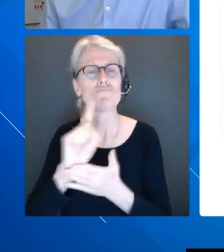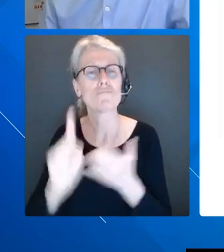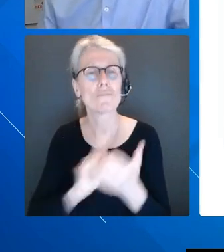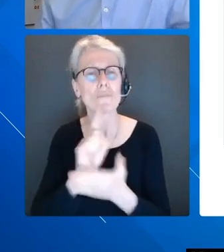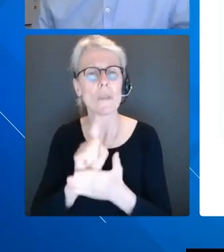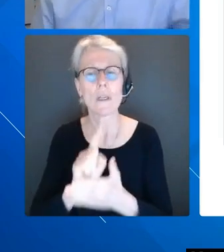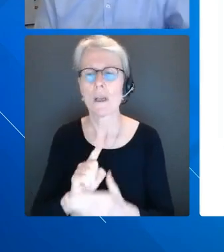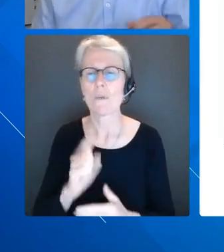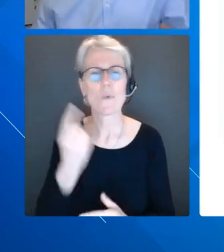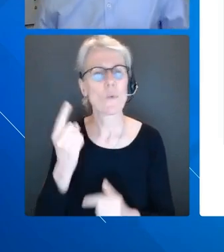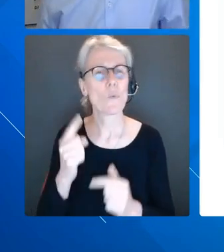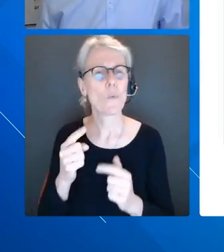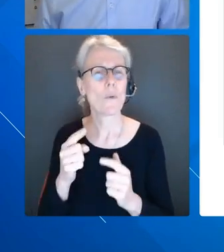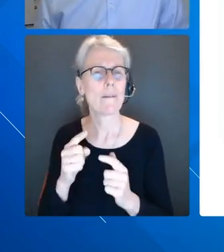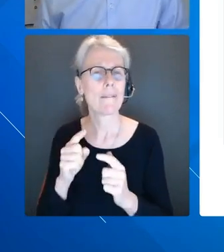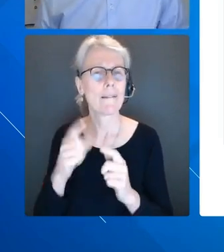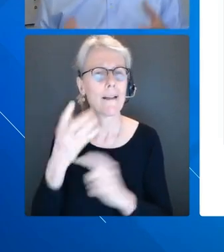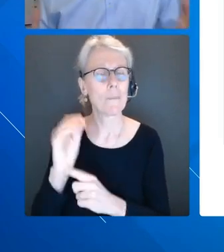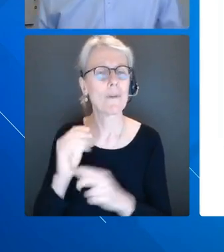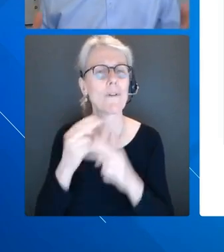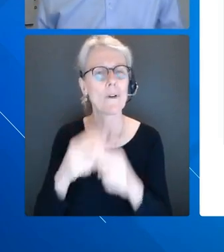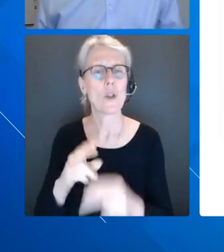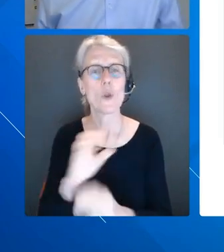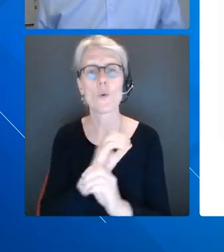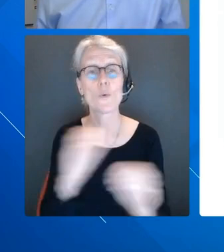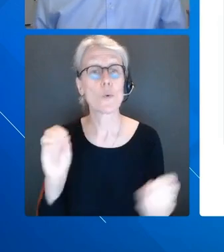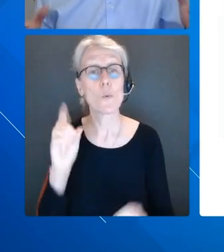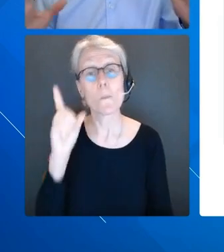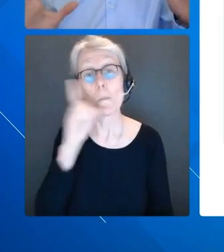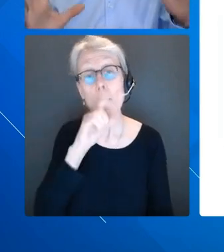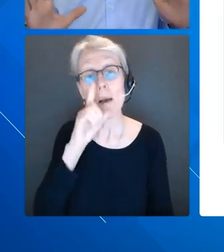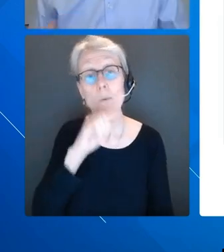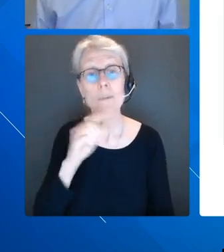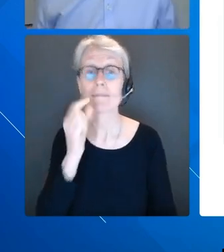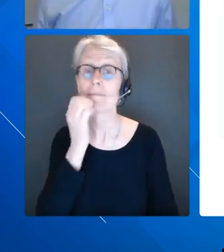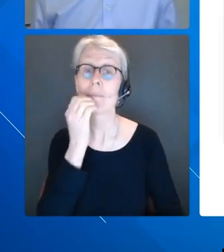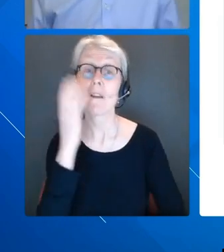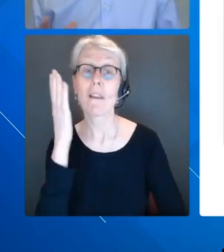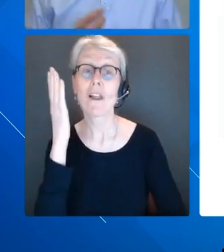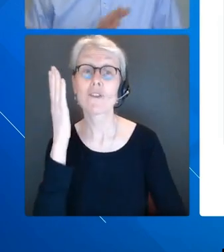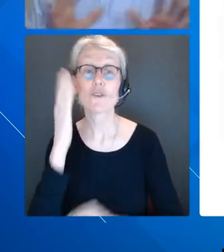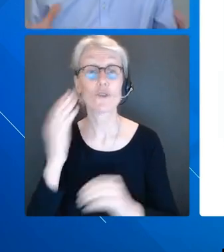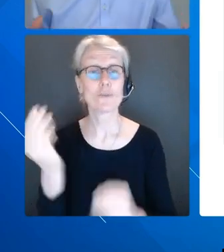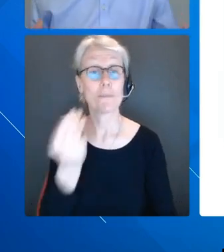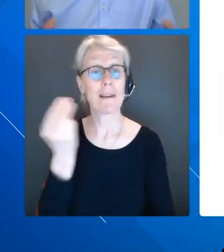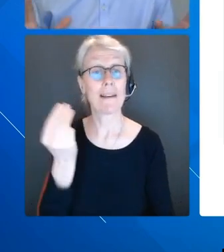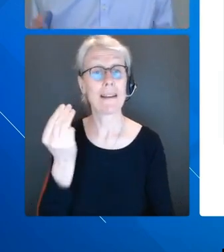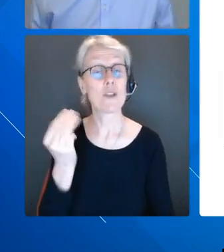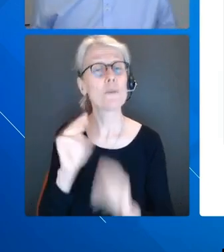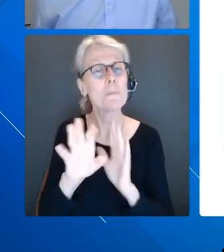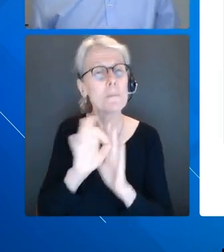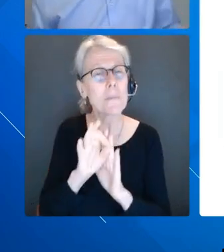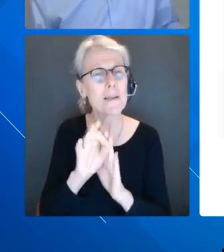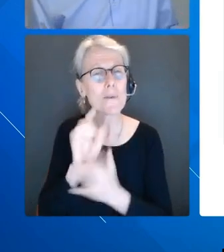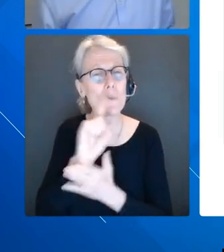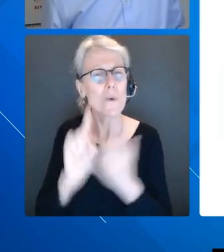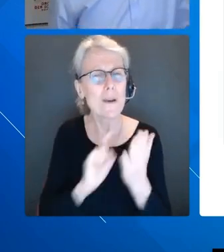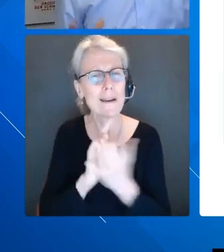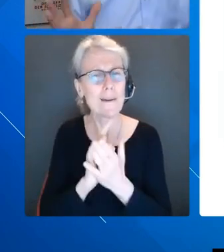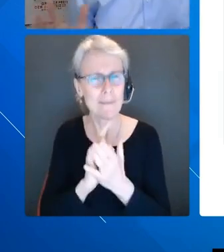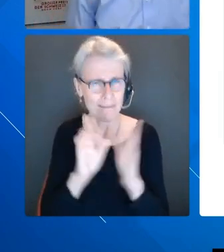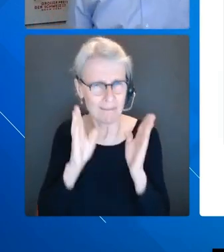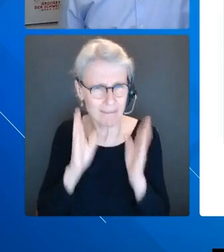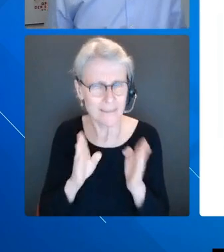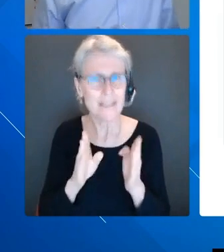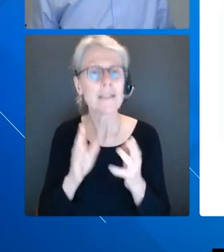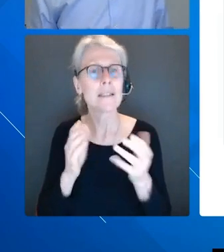Mouse Monday. Let's say No Mouse Lunch Monday. Pick an hour, try to do your regular work. Send